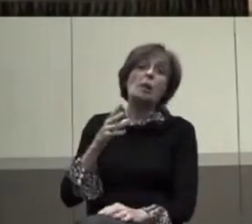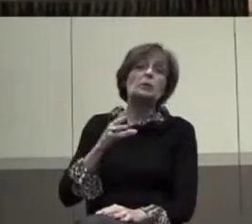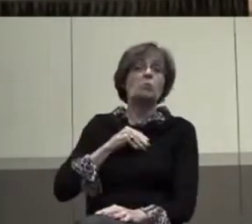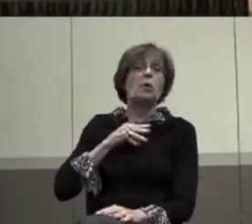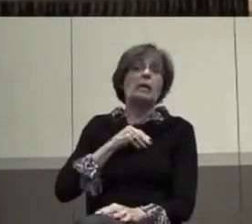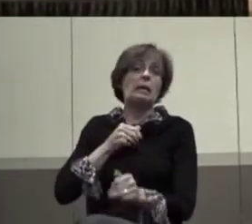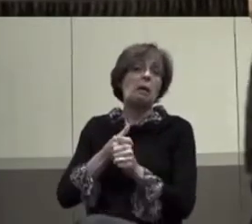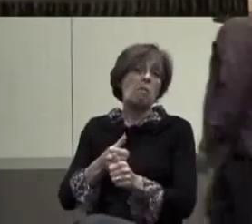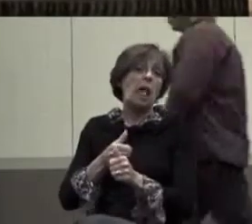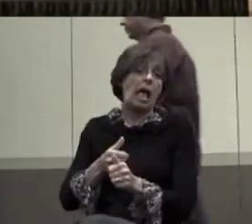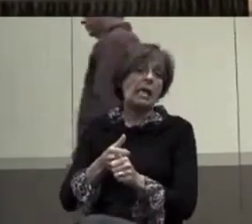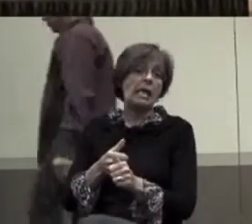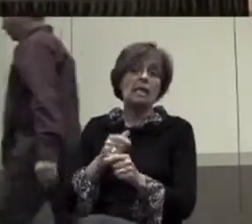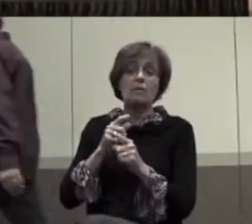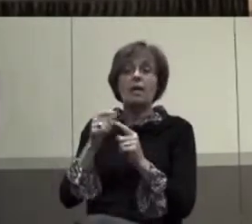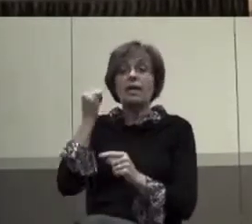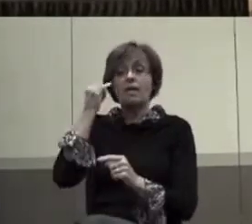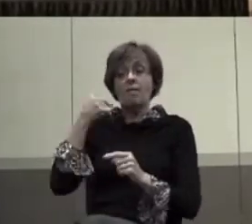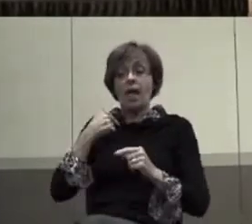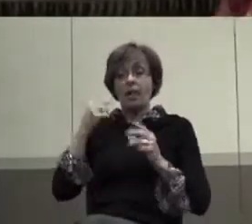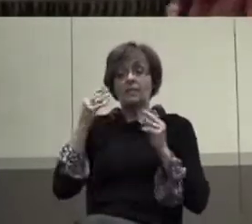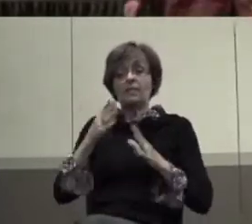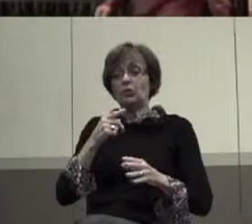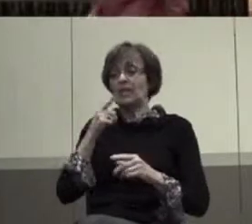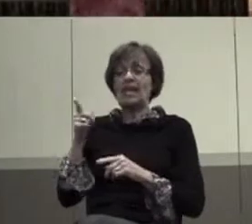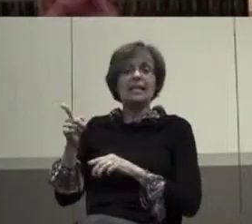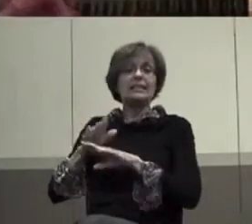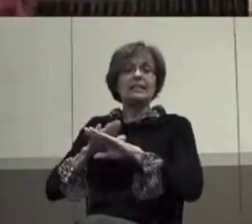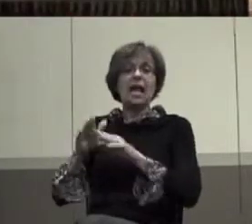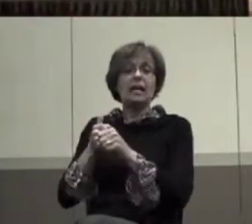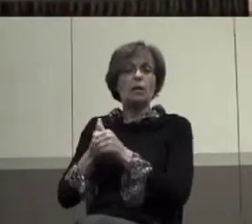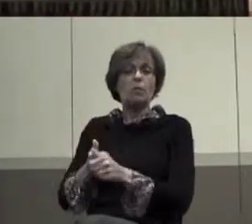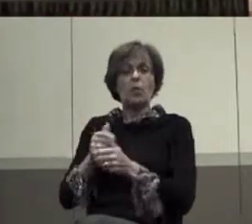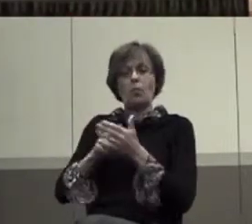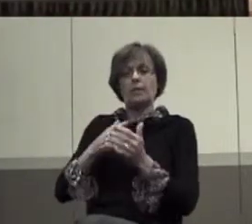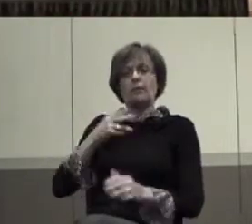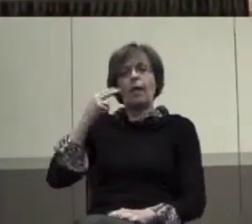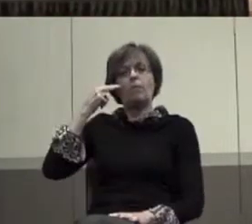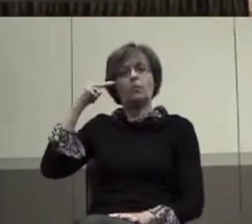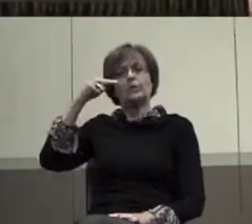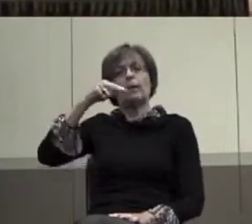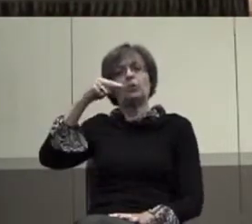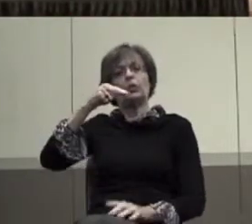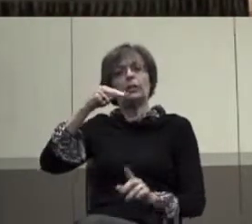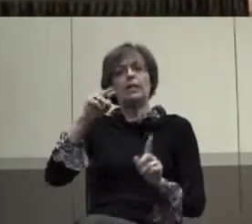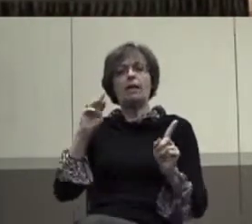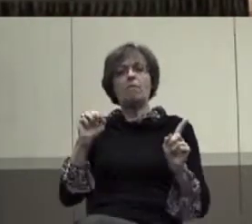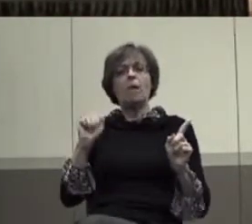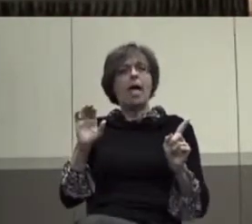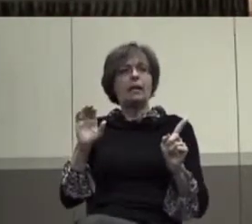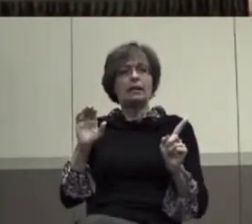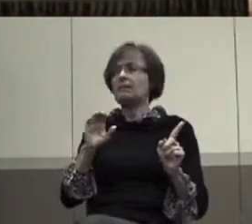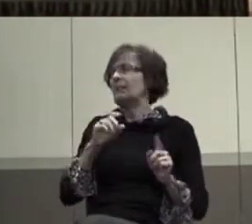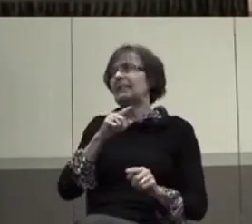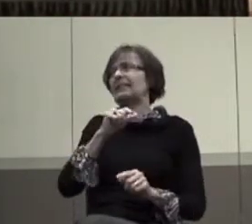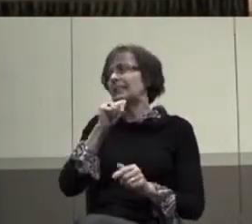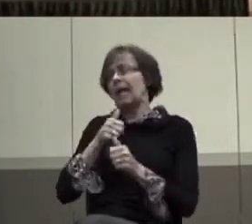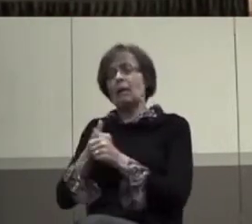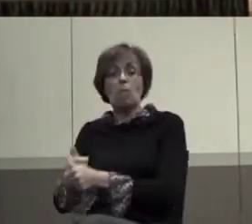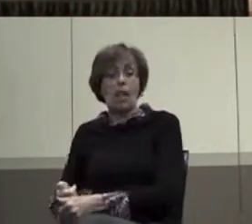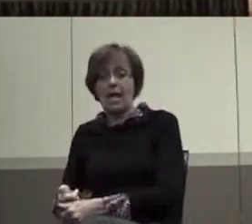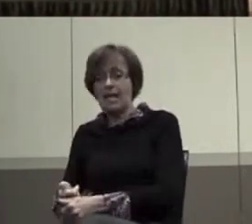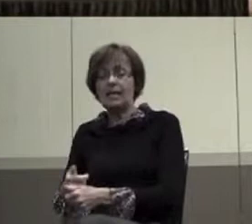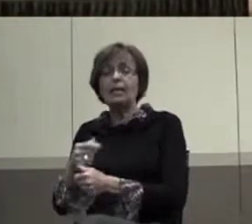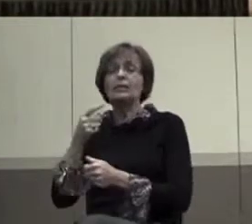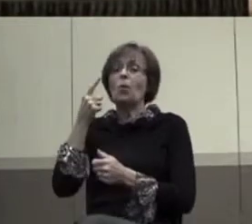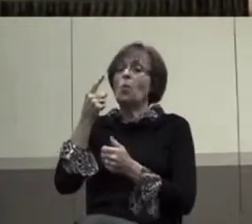kid, all right? But if I'm the teacher and I'm saying he's non-compliant, what's my perception of Mac? He's not compliant. So one of the